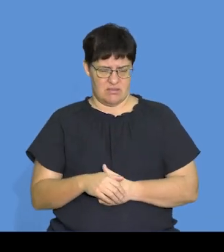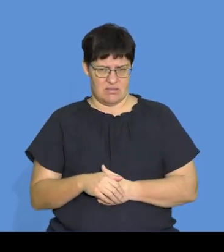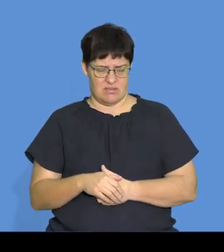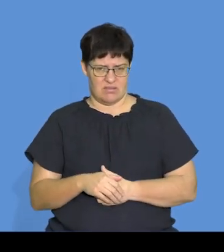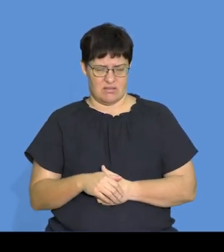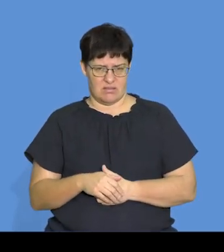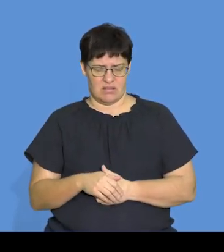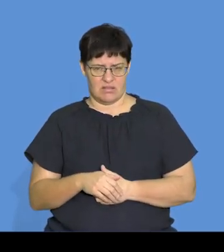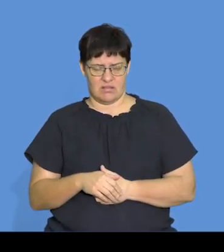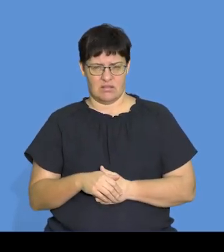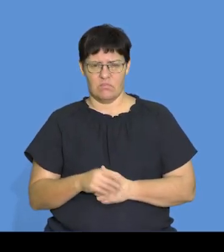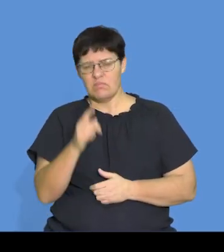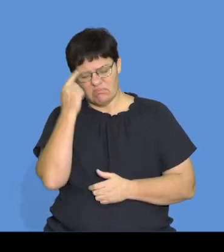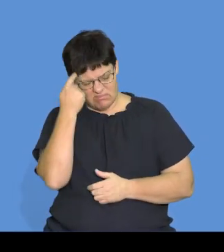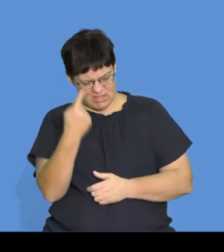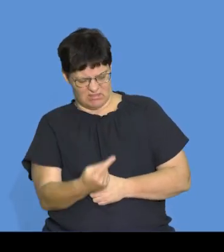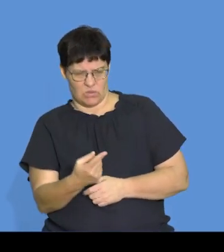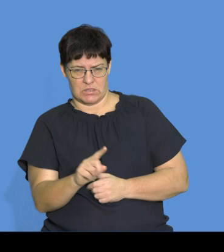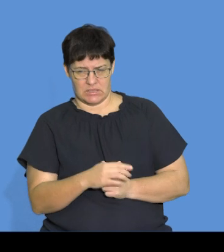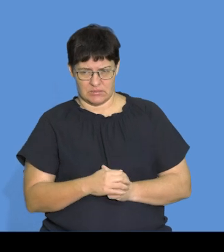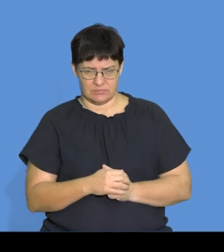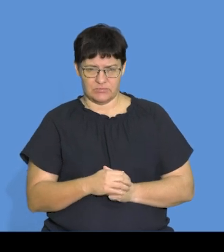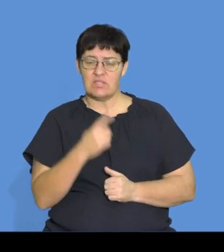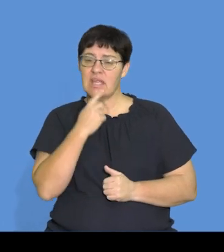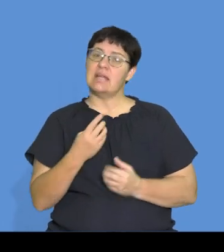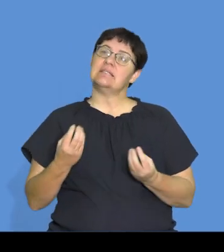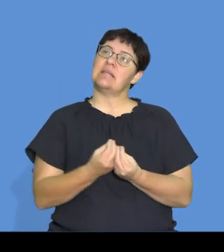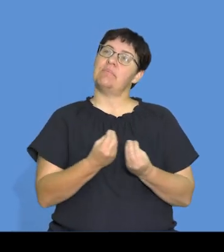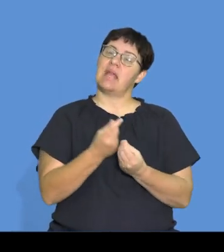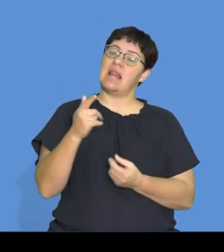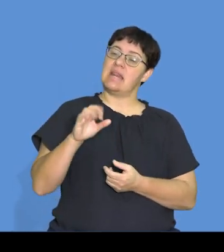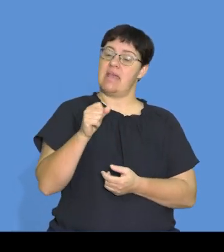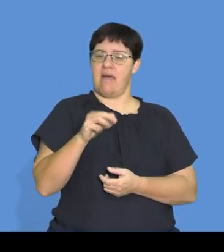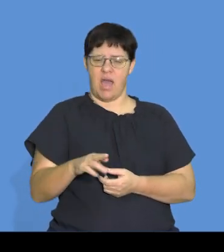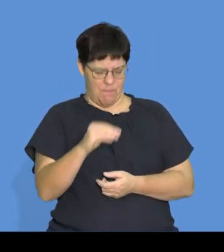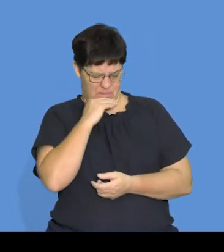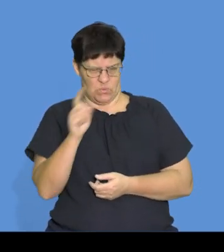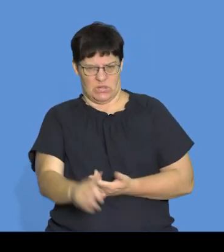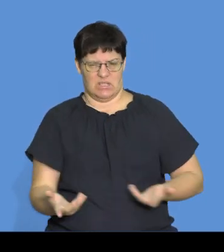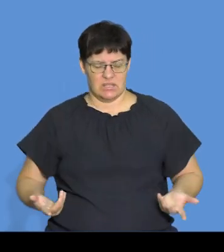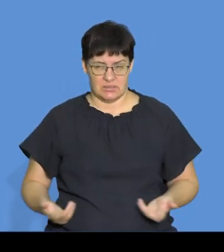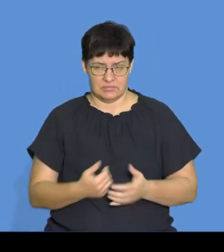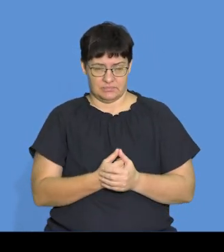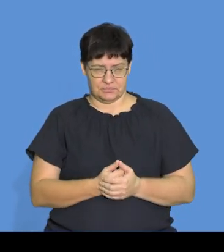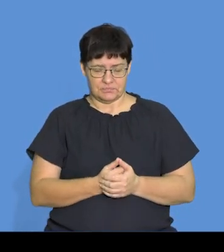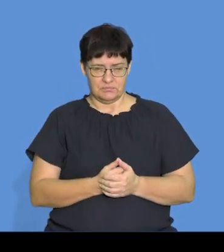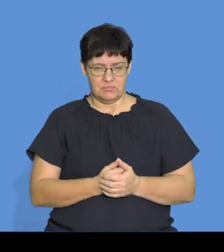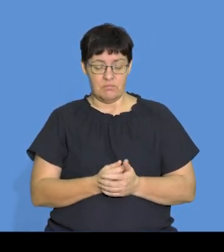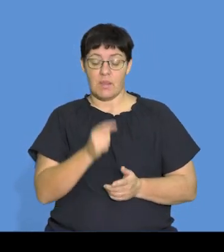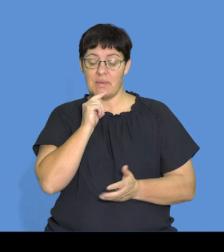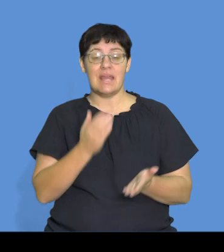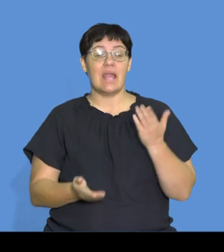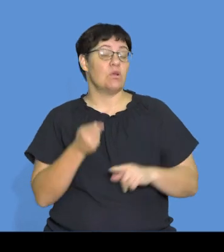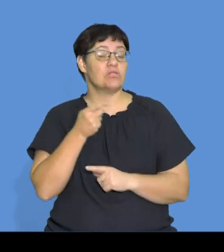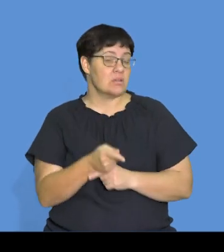that you can even think about. When I say something is linear, what is it that it means? Now, an equation,